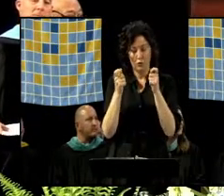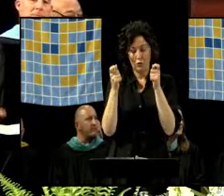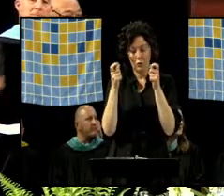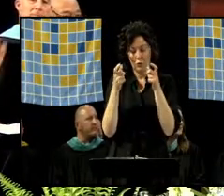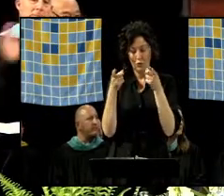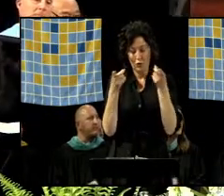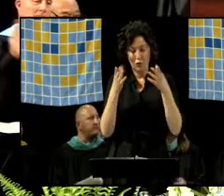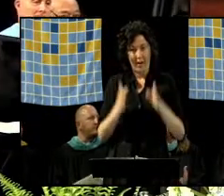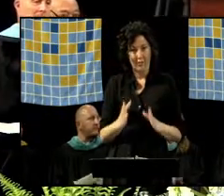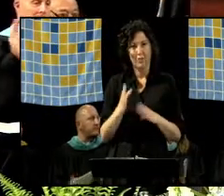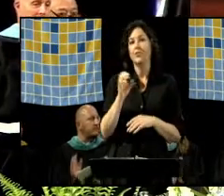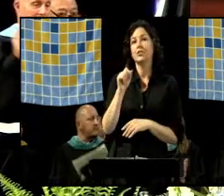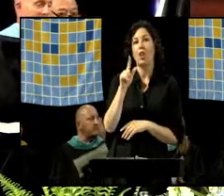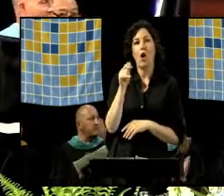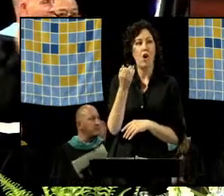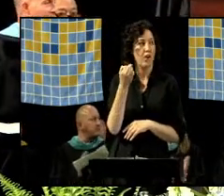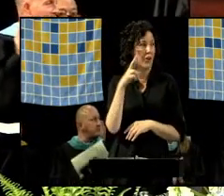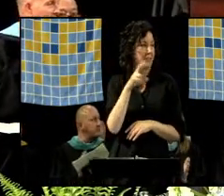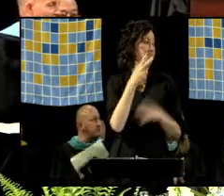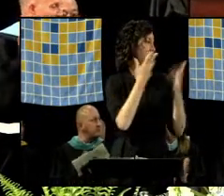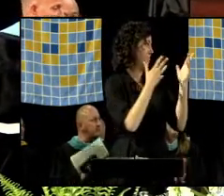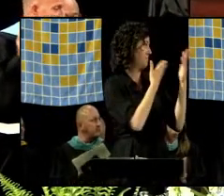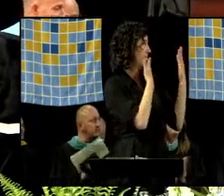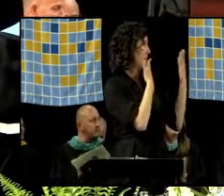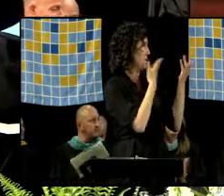our students.